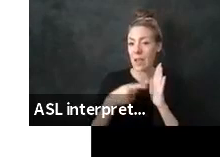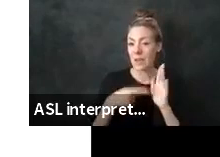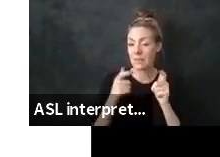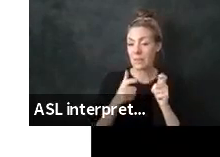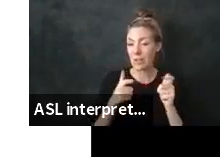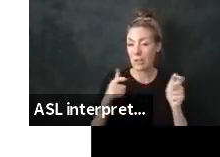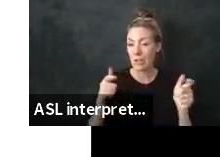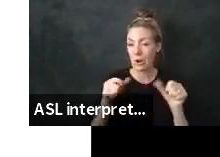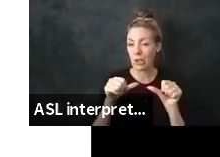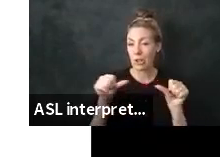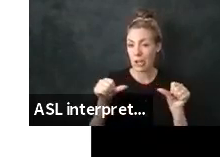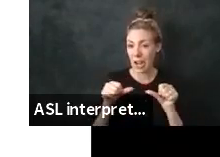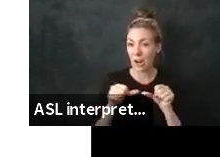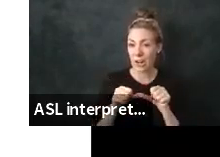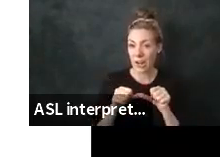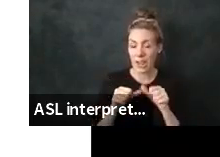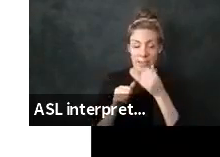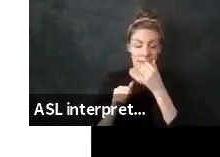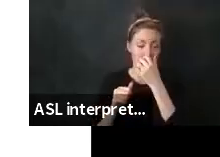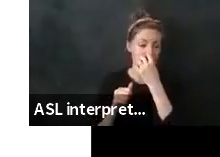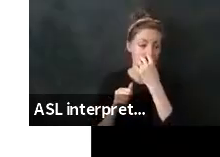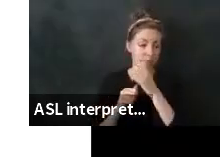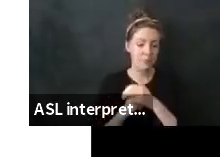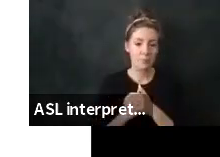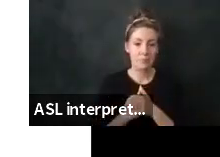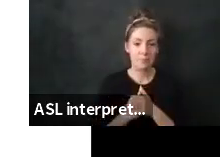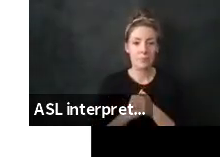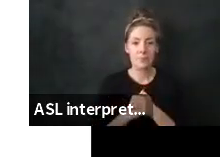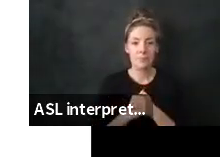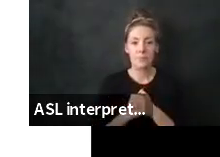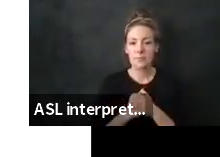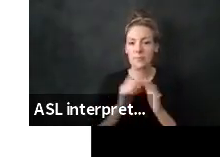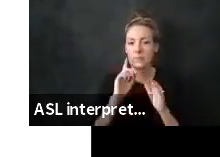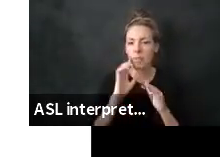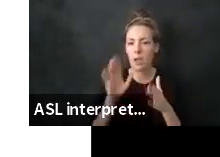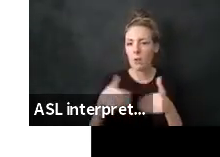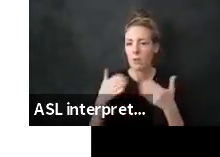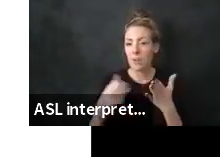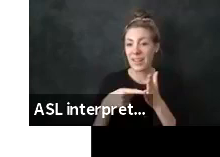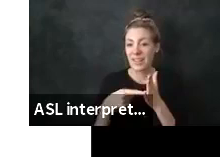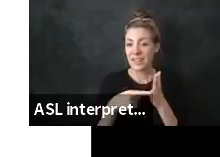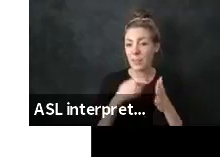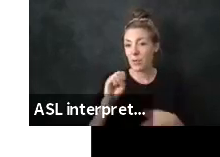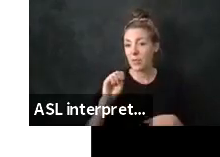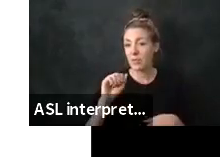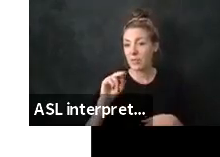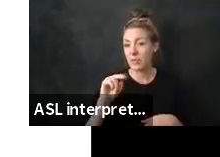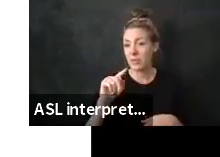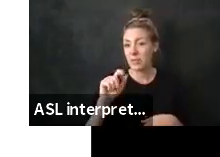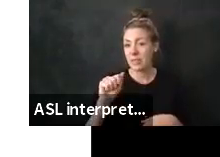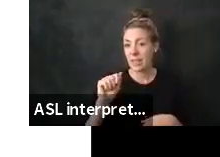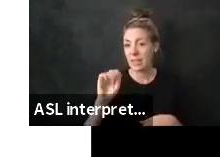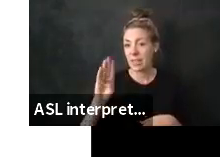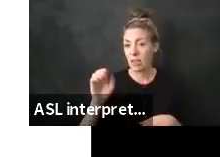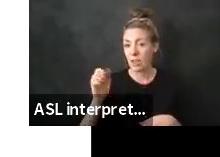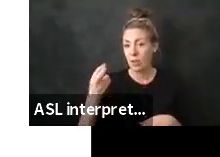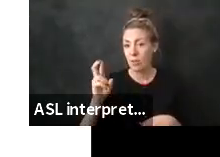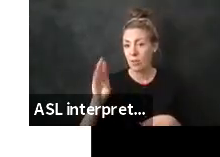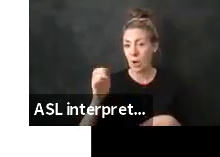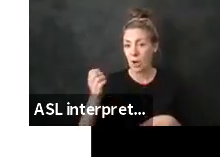areas. I'll give an example, County of Santa Barbara. There's lots of discussion